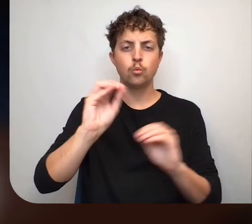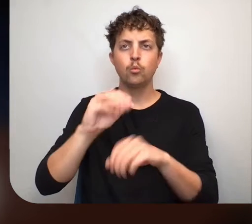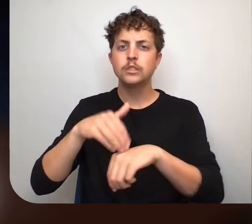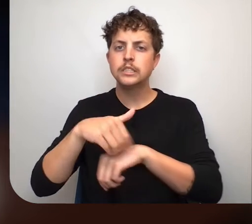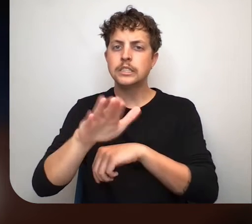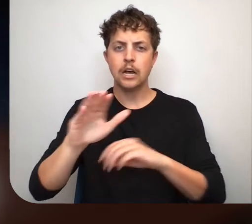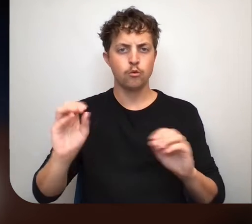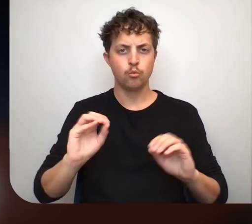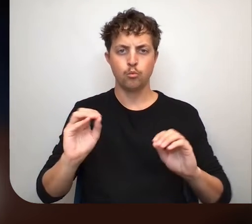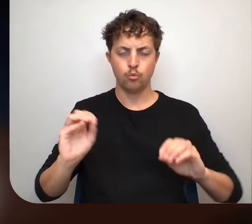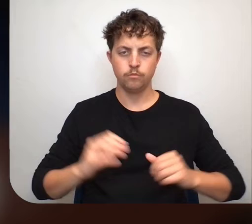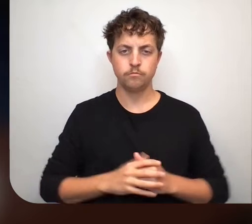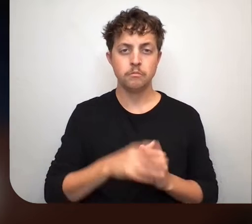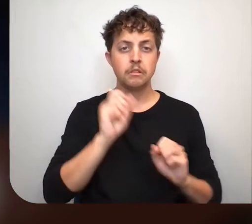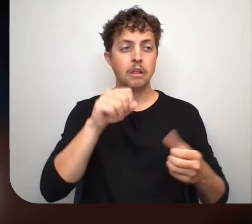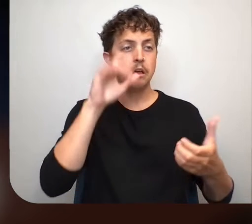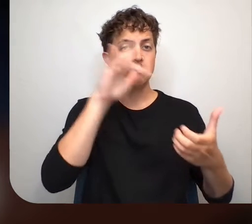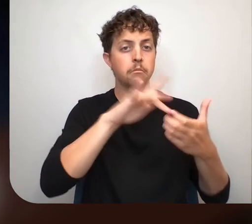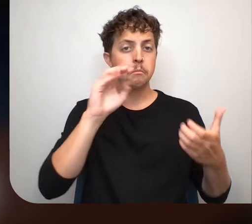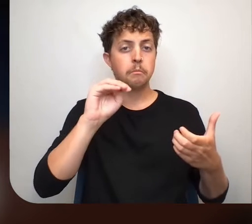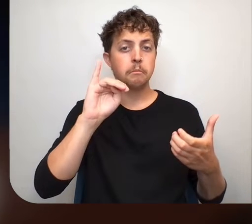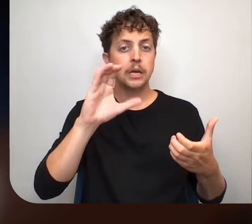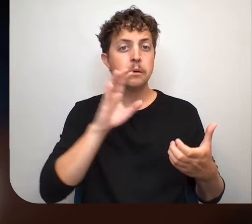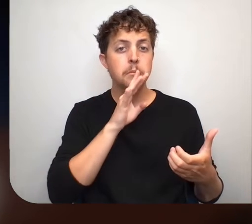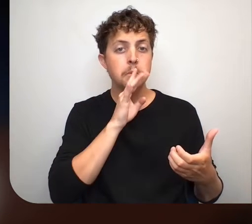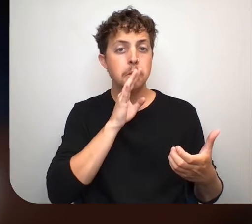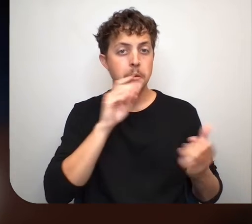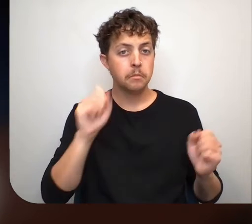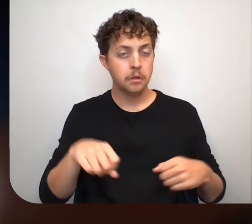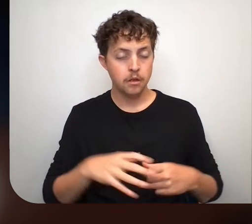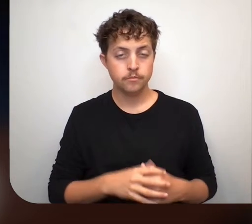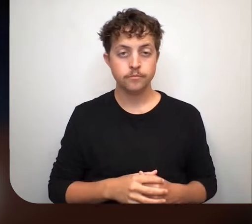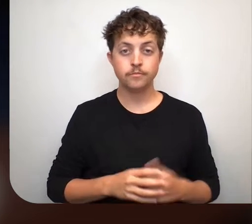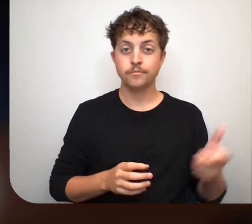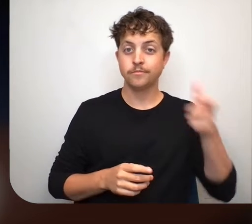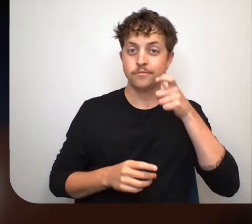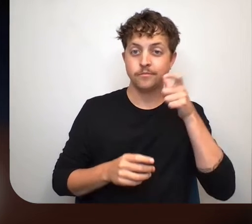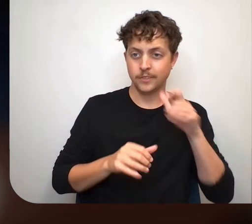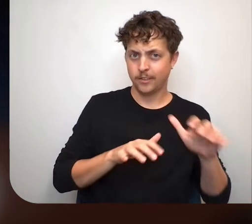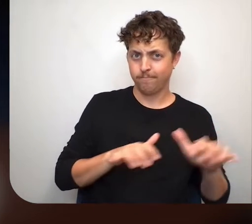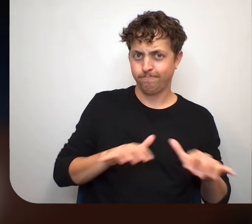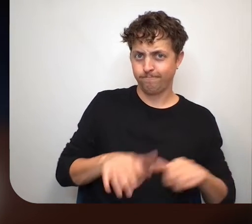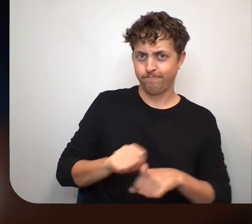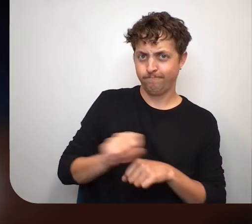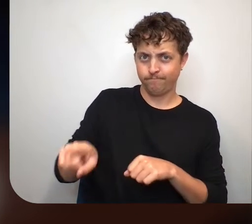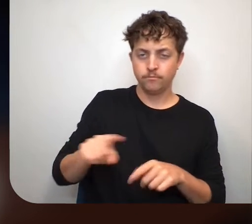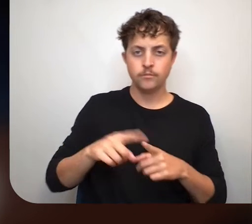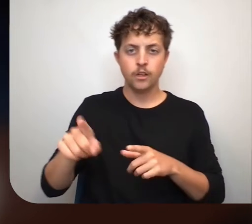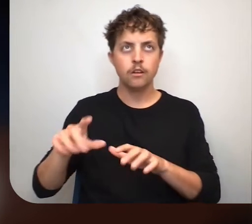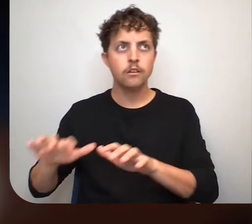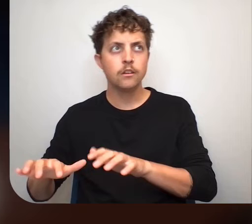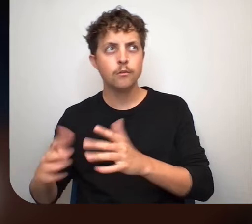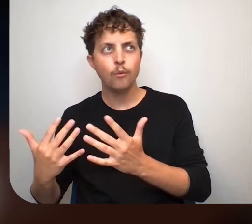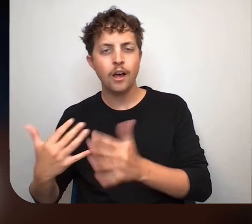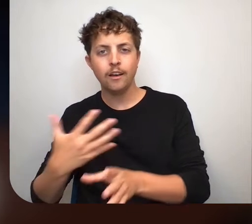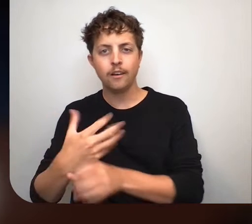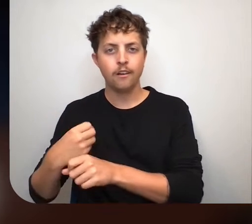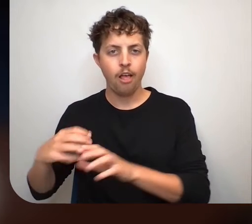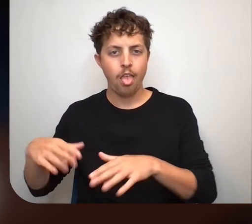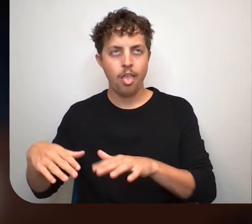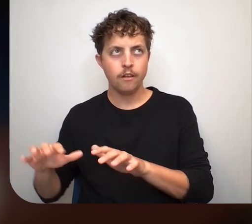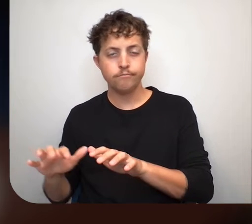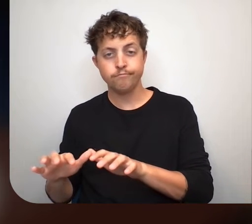send button. You can turn on the mic to speak. The operator is typing a question, but your braille display does not show it yet.